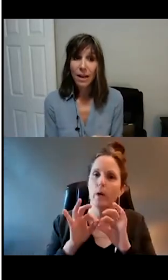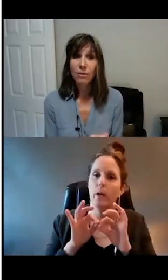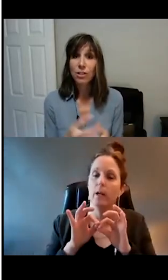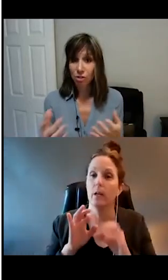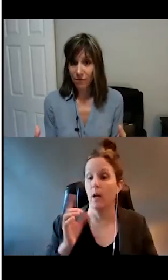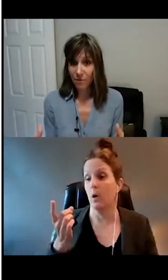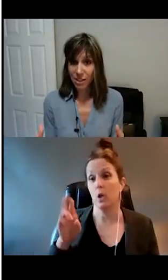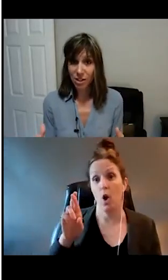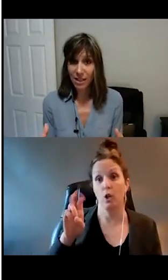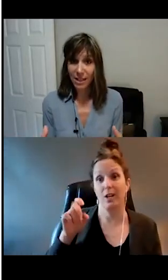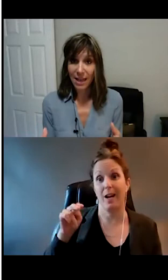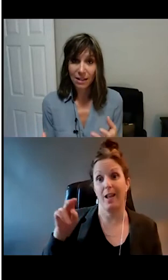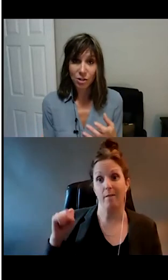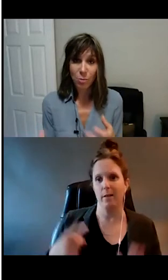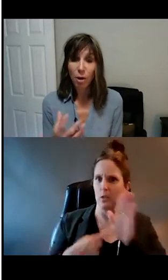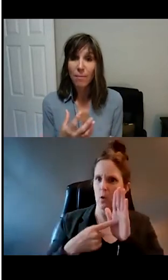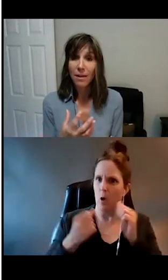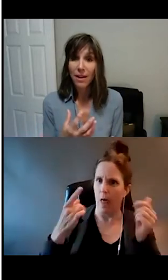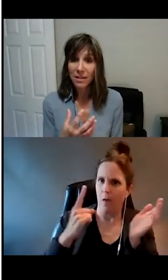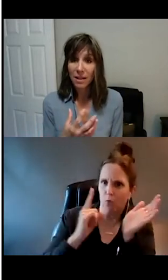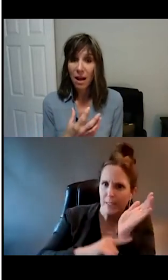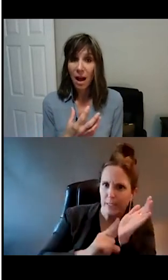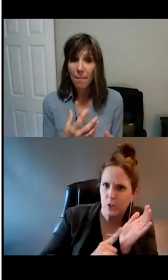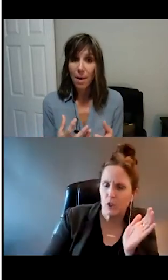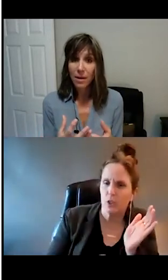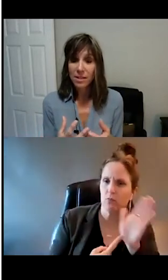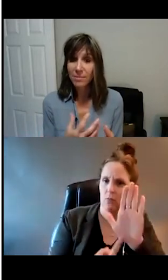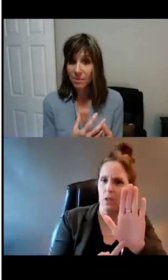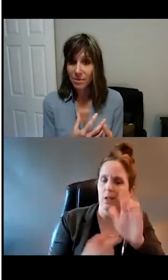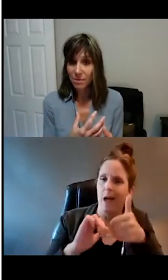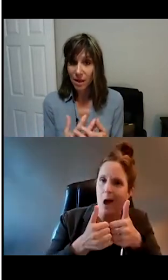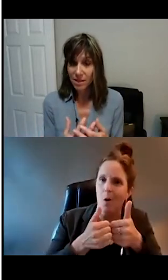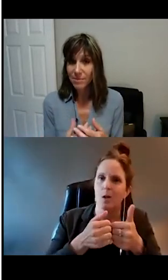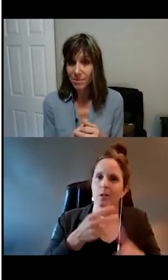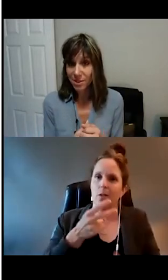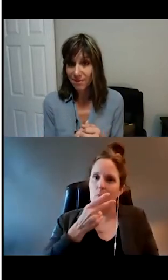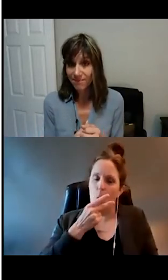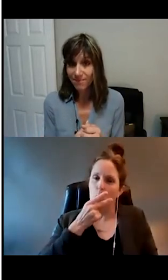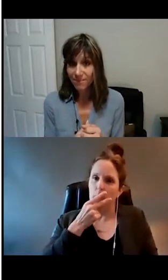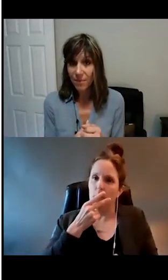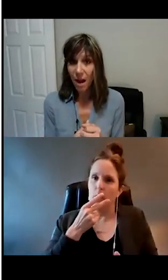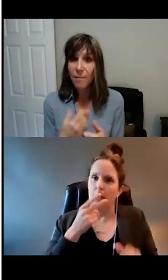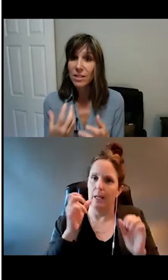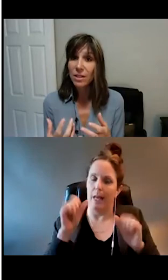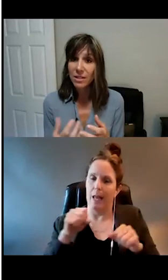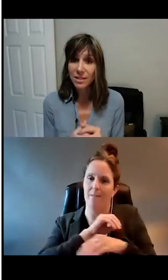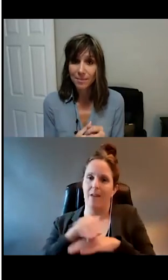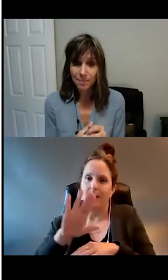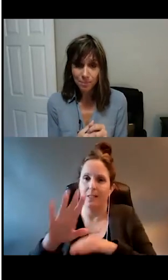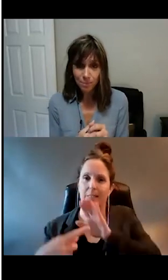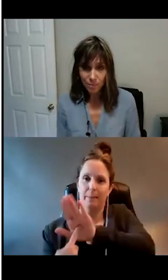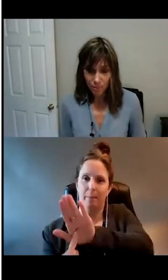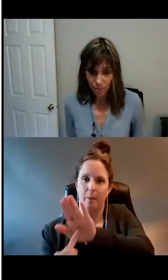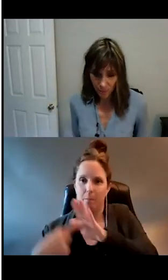lot of research information that indicates how smoking may affect symptoms of mental